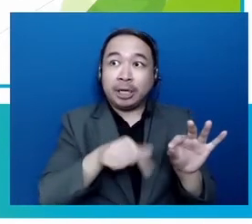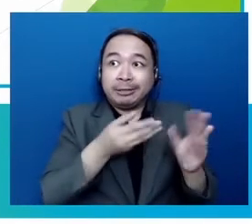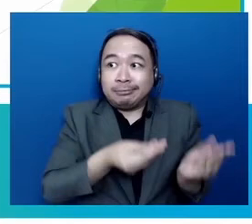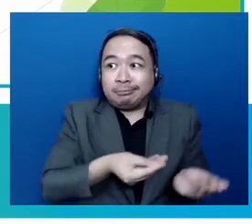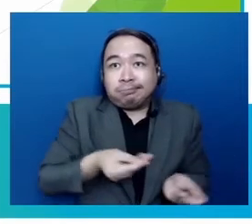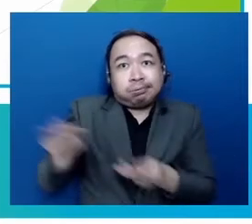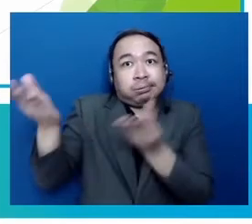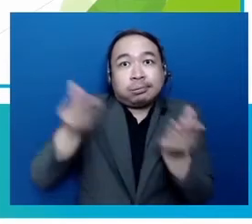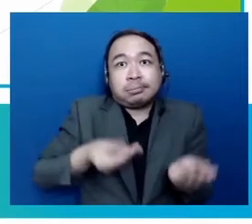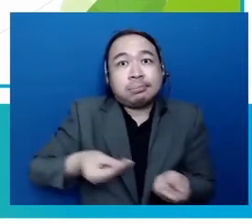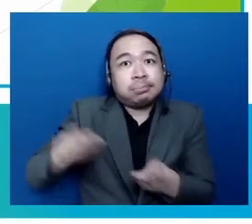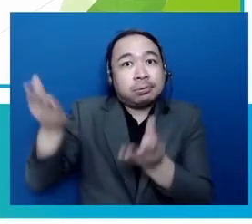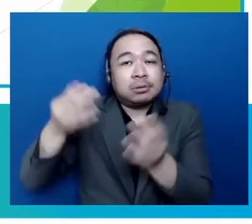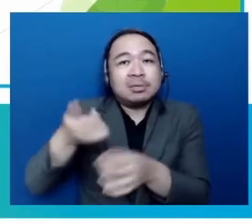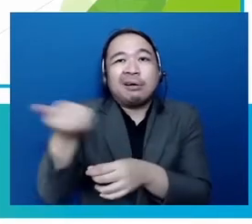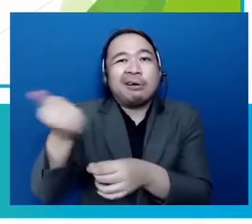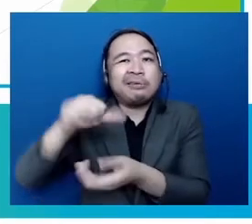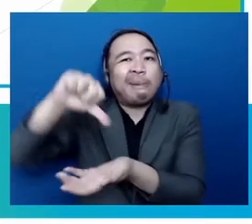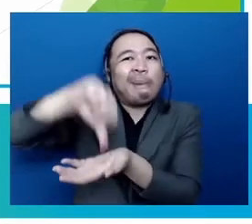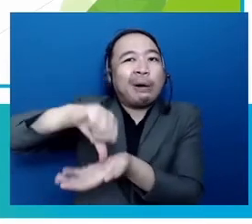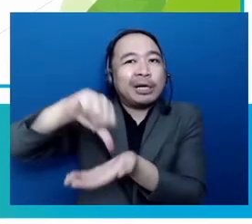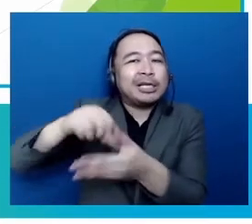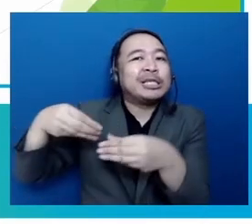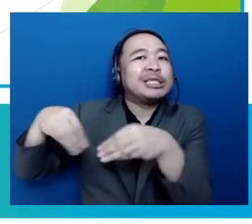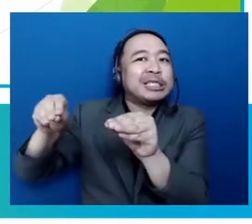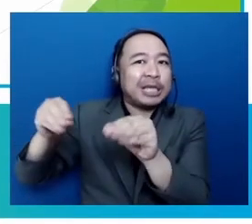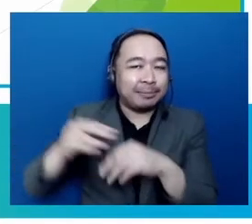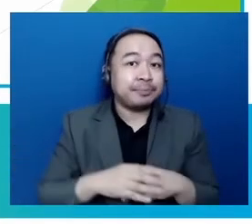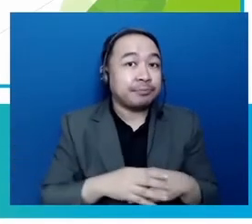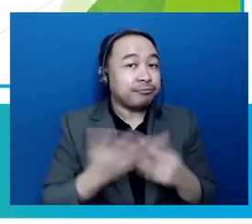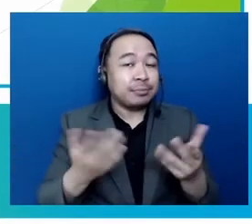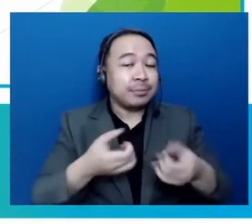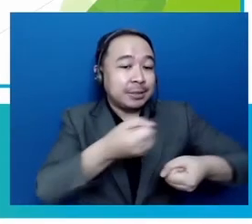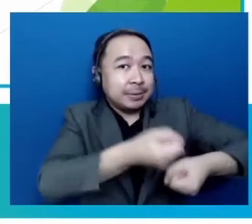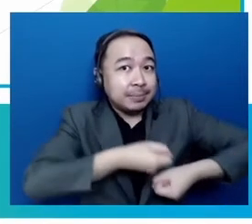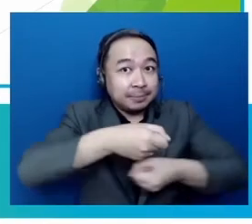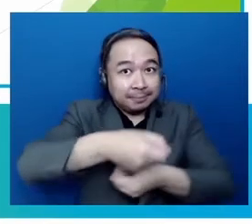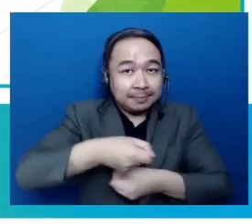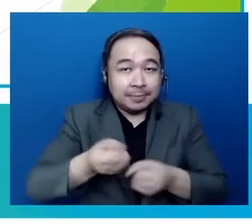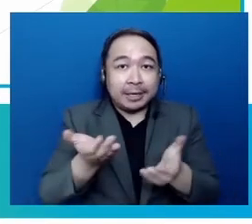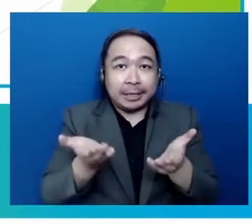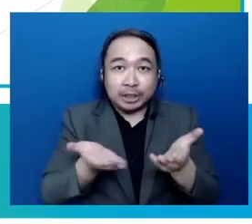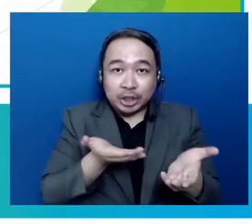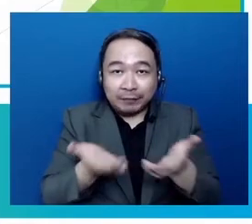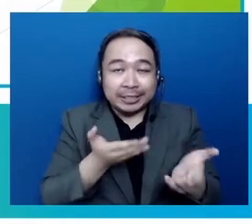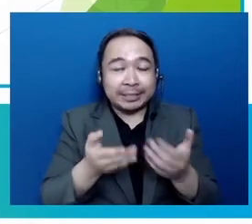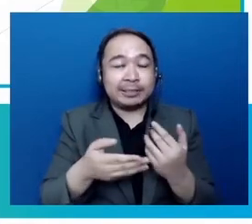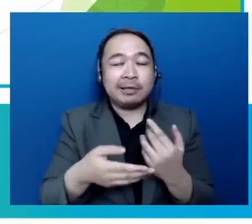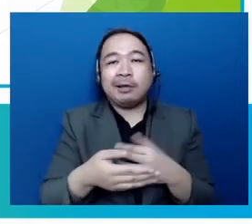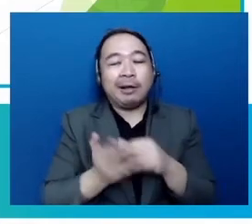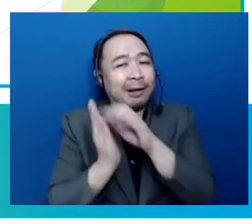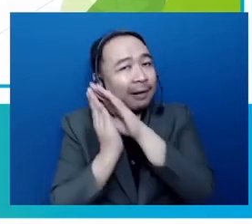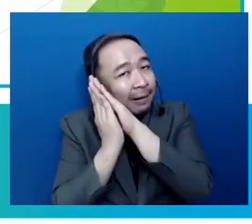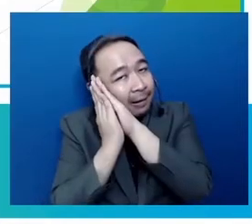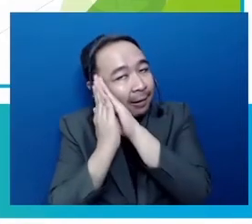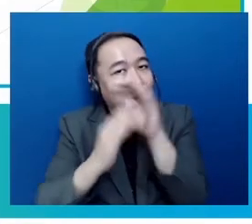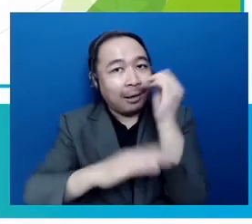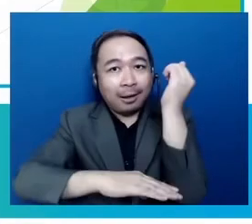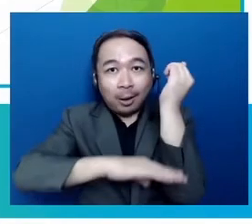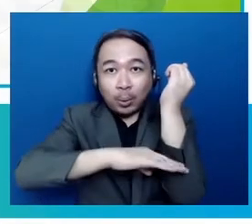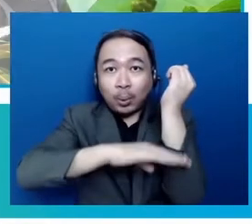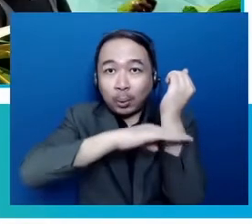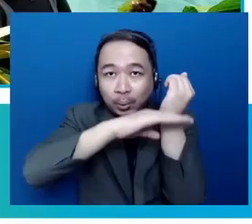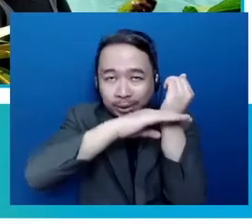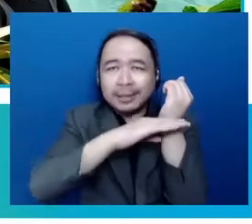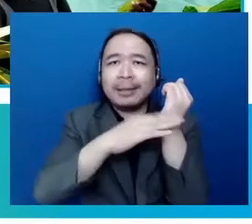them. Water taxi services, guest houses, to name a few. Next